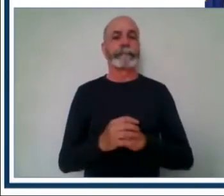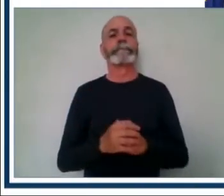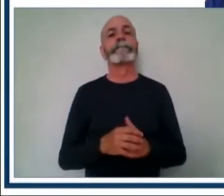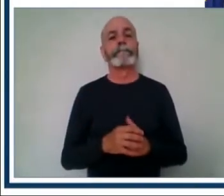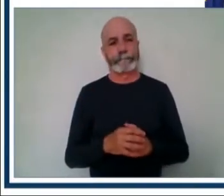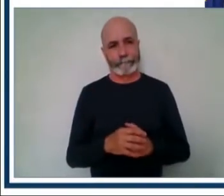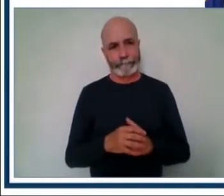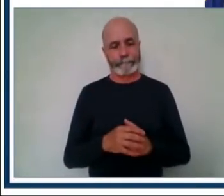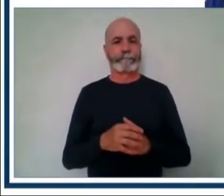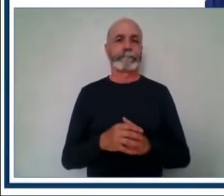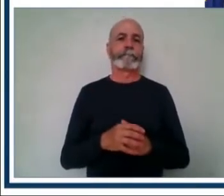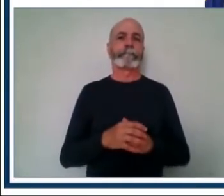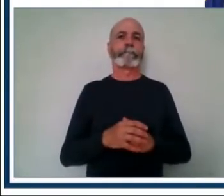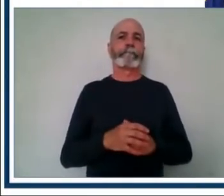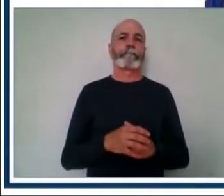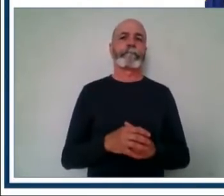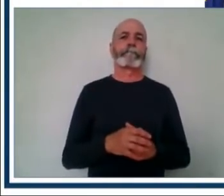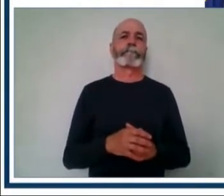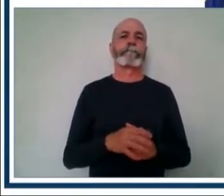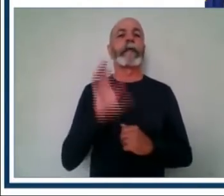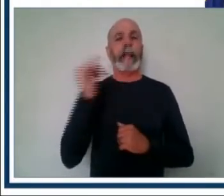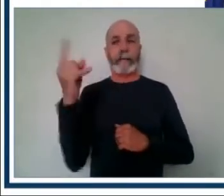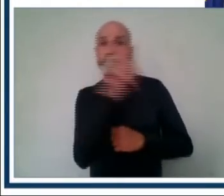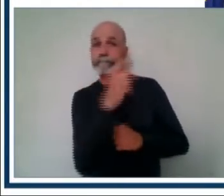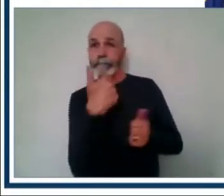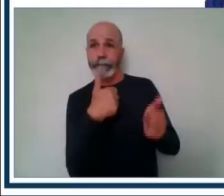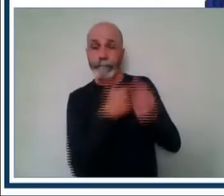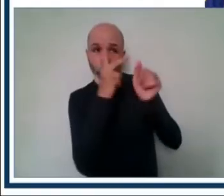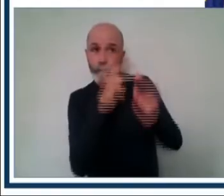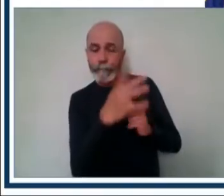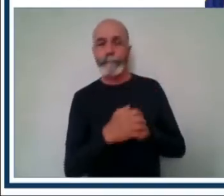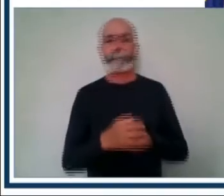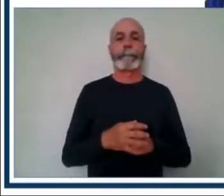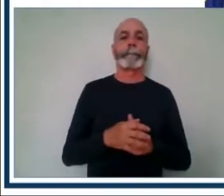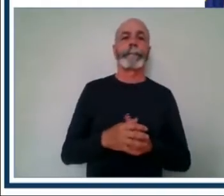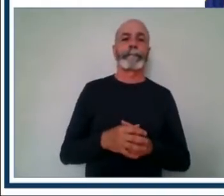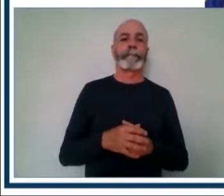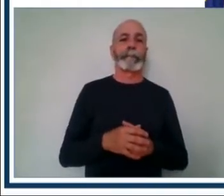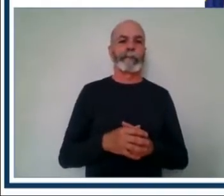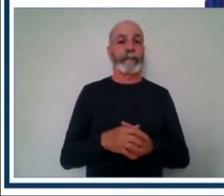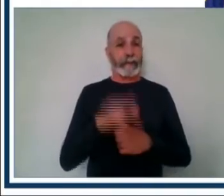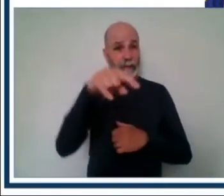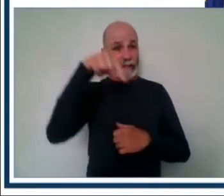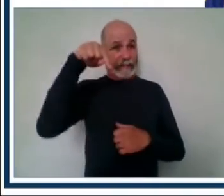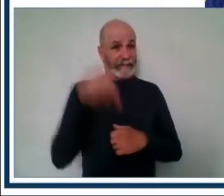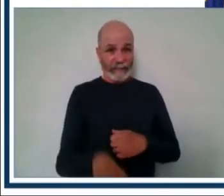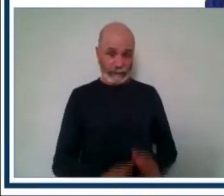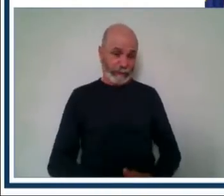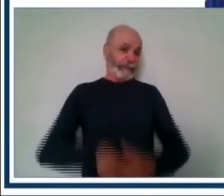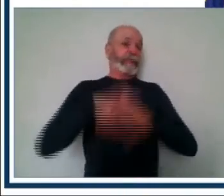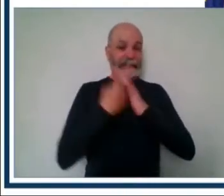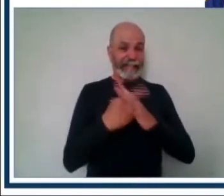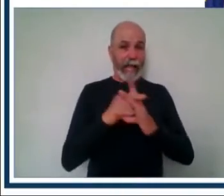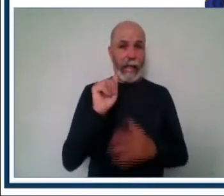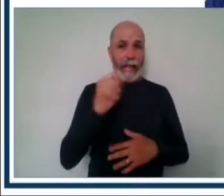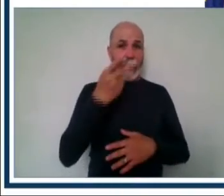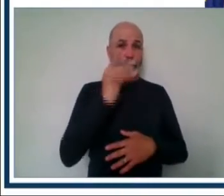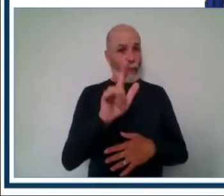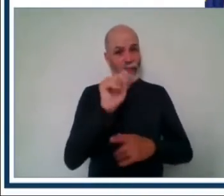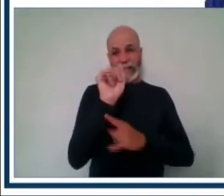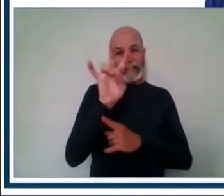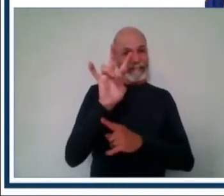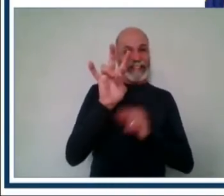Dr. Strang, in Nova Scotia around the 17th of the month. The province started imposing new restrictions, as you said. About a week after